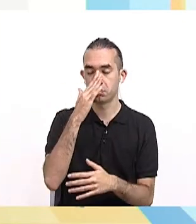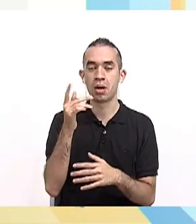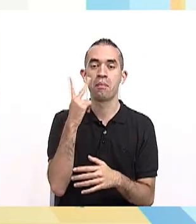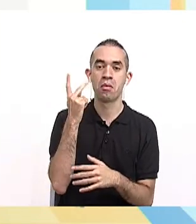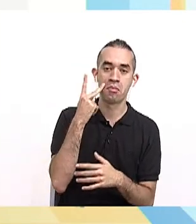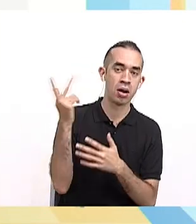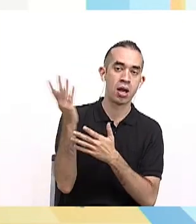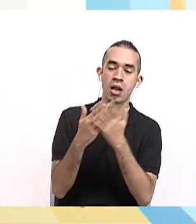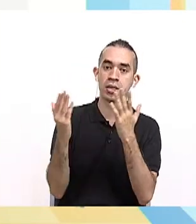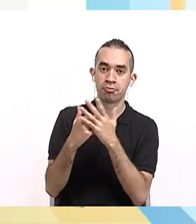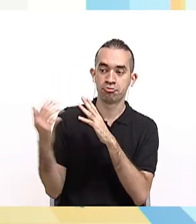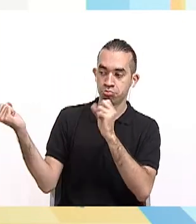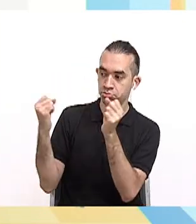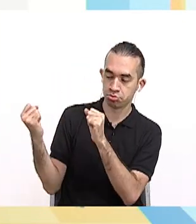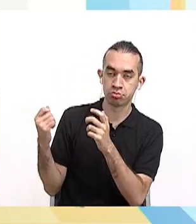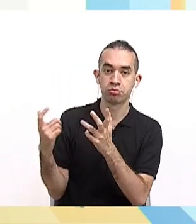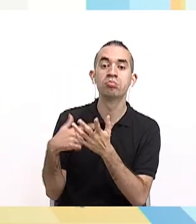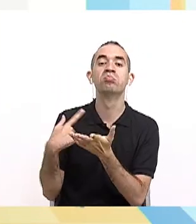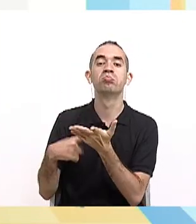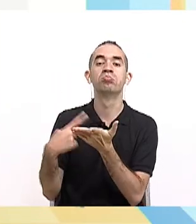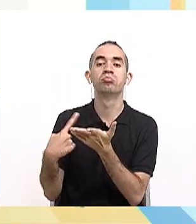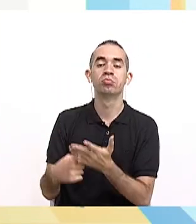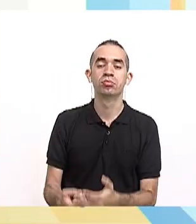father, someone next to you. Talk about it.